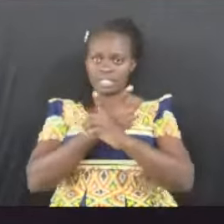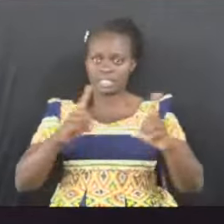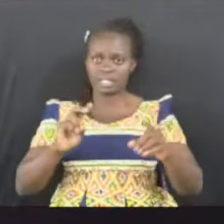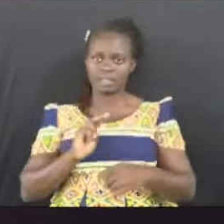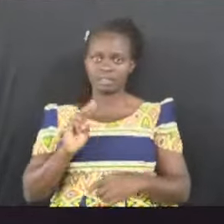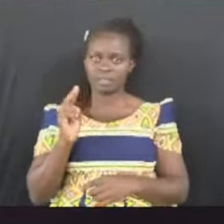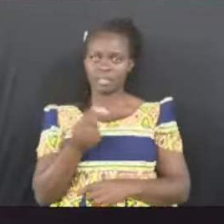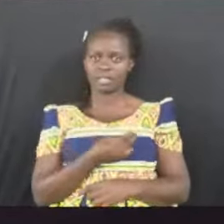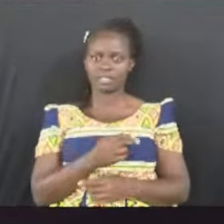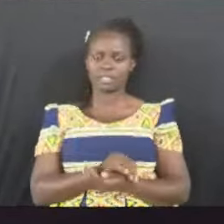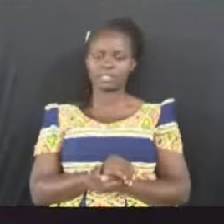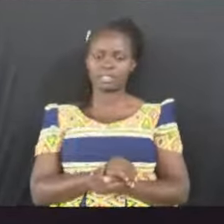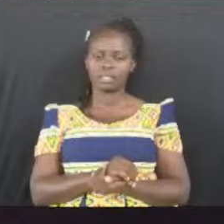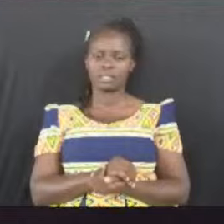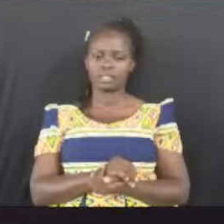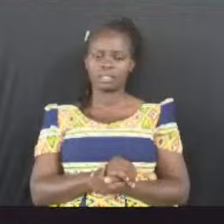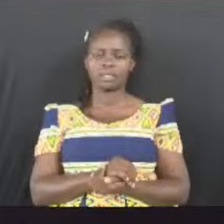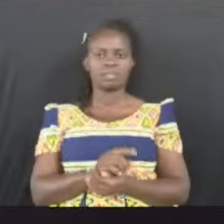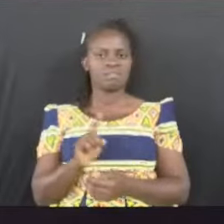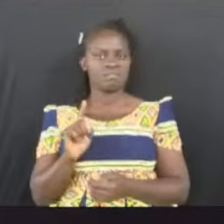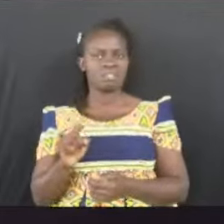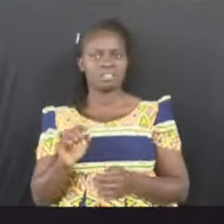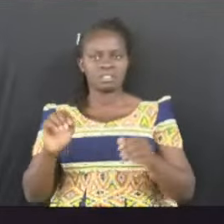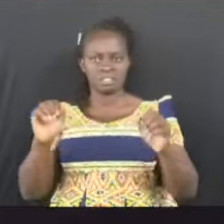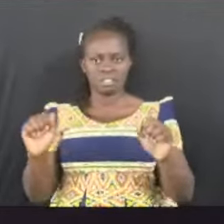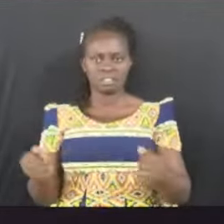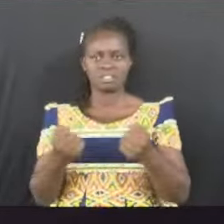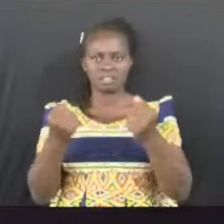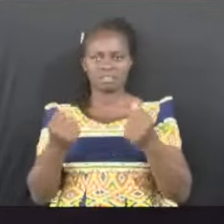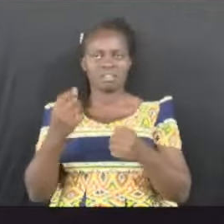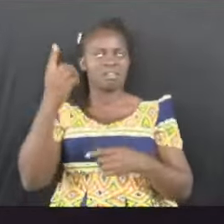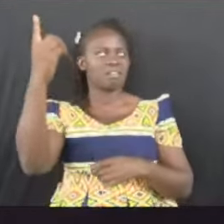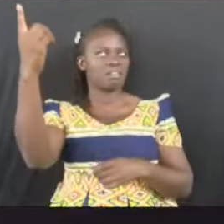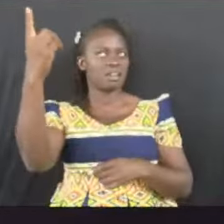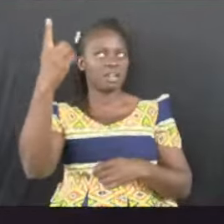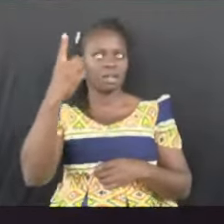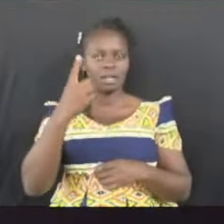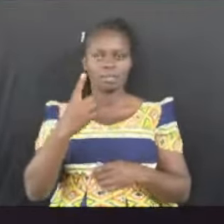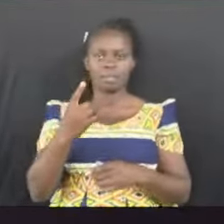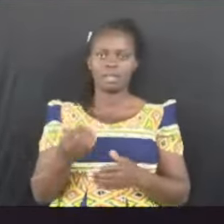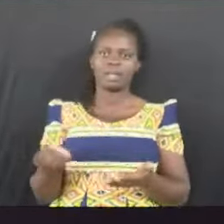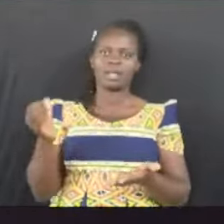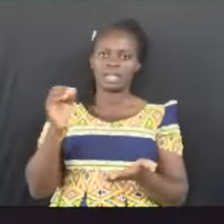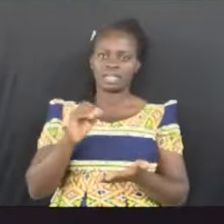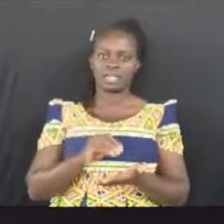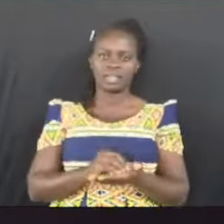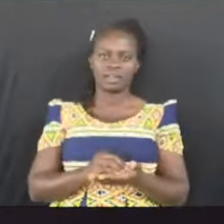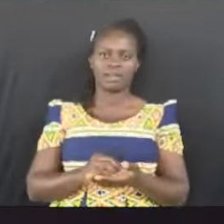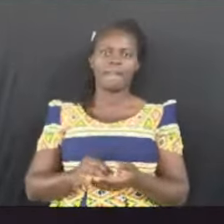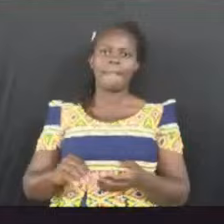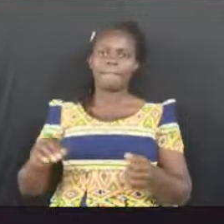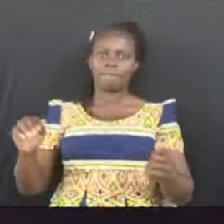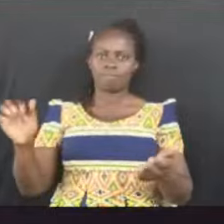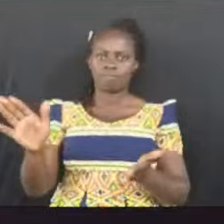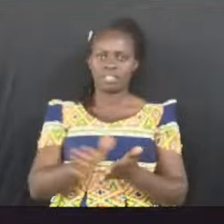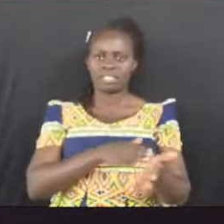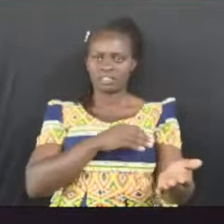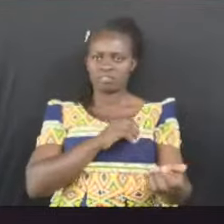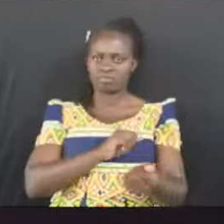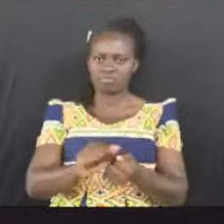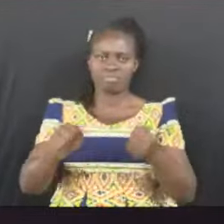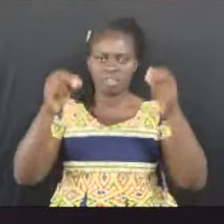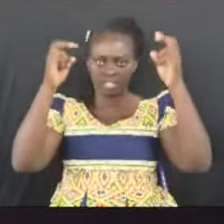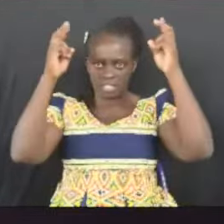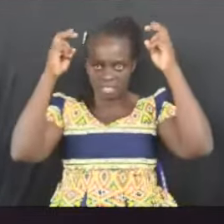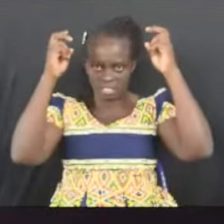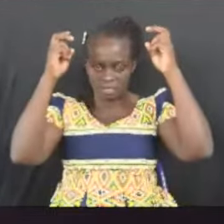and this Savior is coming again and to crush Satan and deliver us once for all for good,